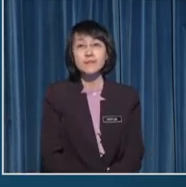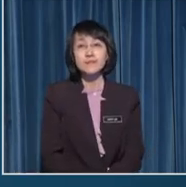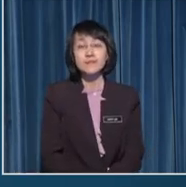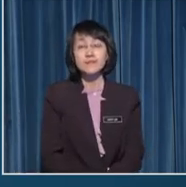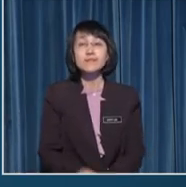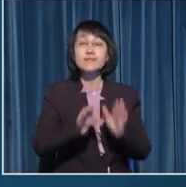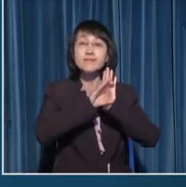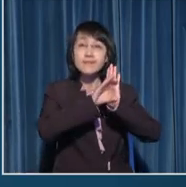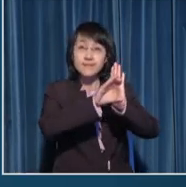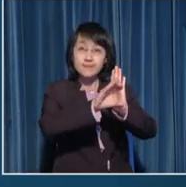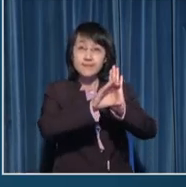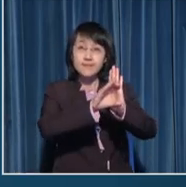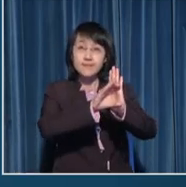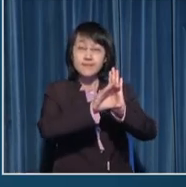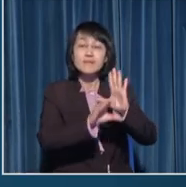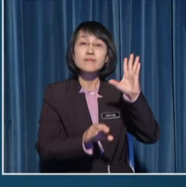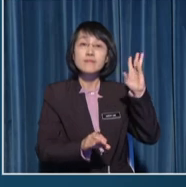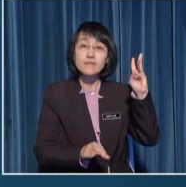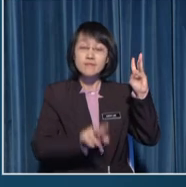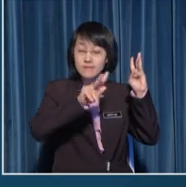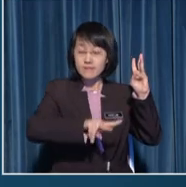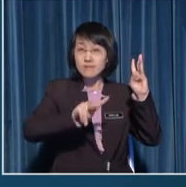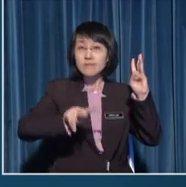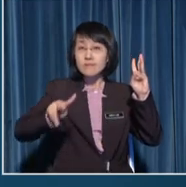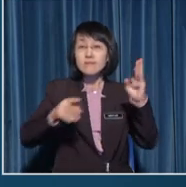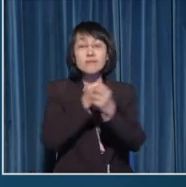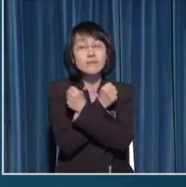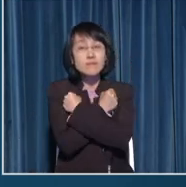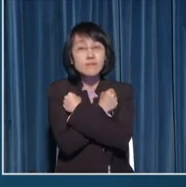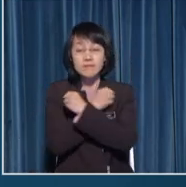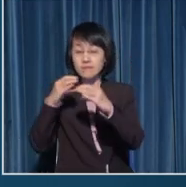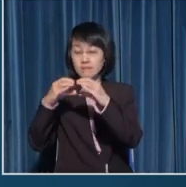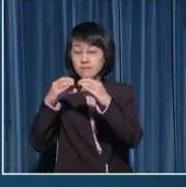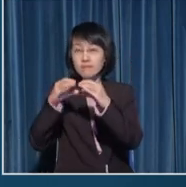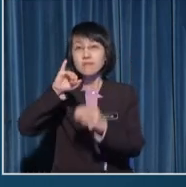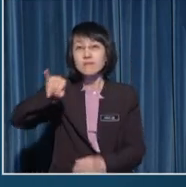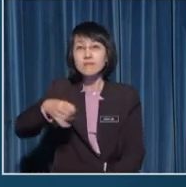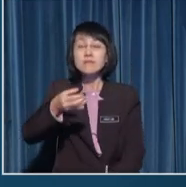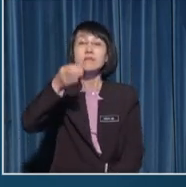For example, 6 pupils love kiwi juice.